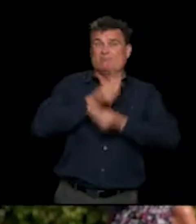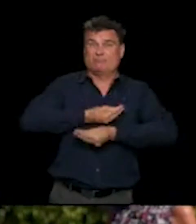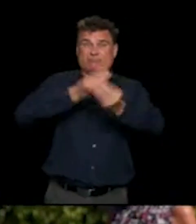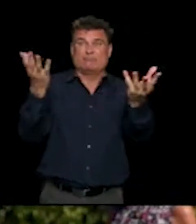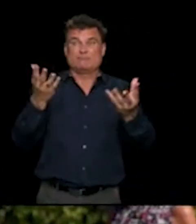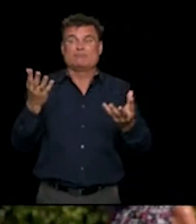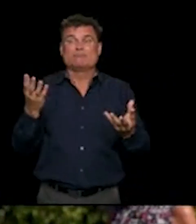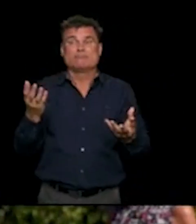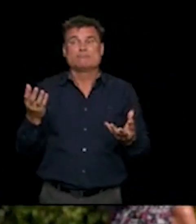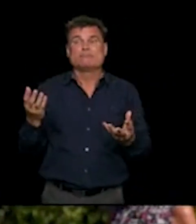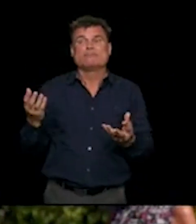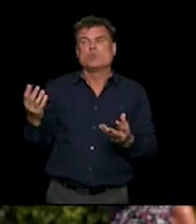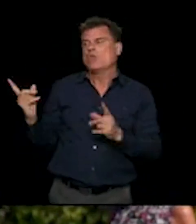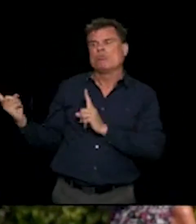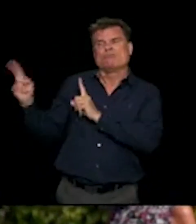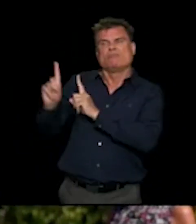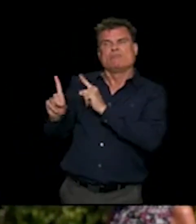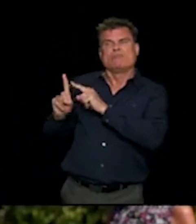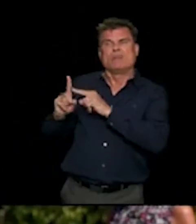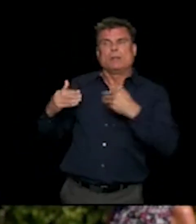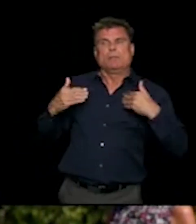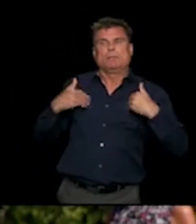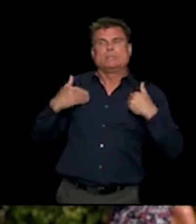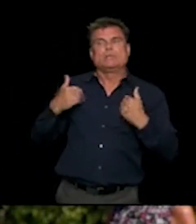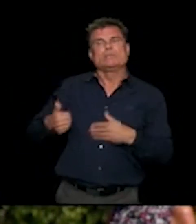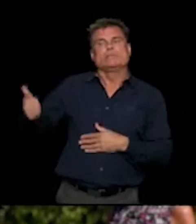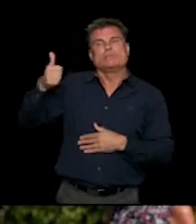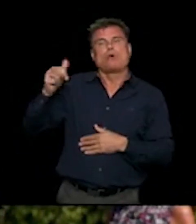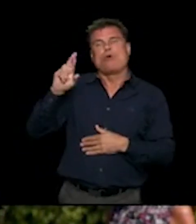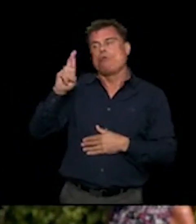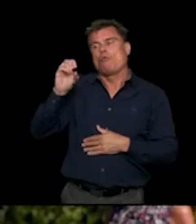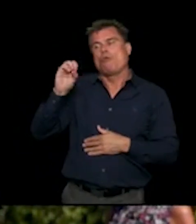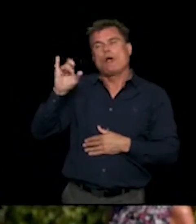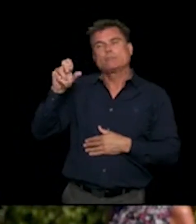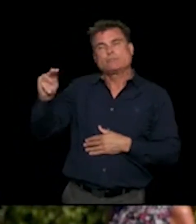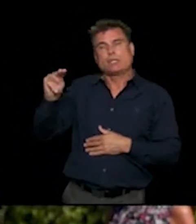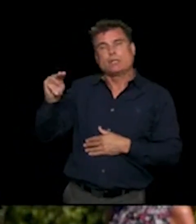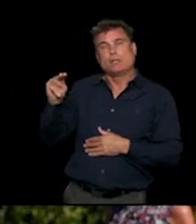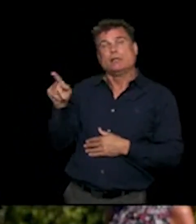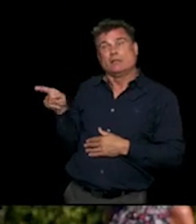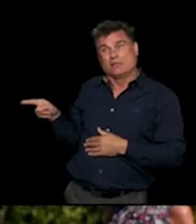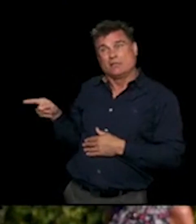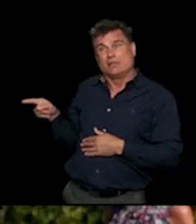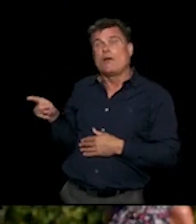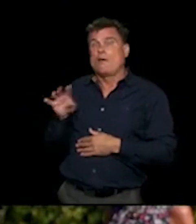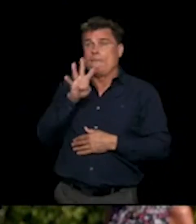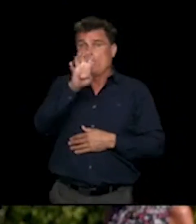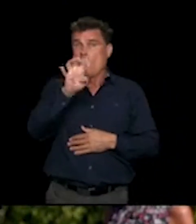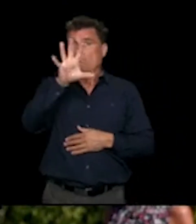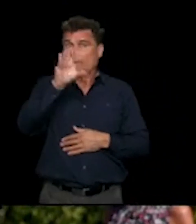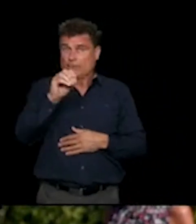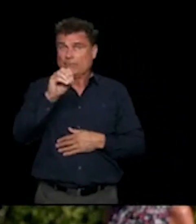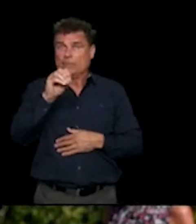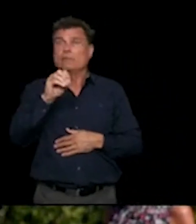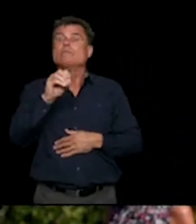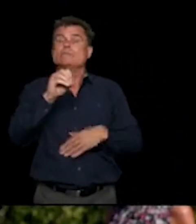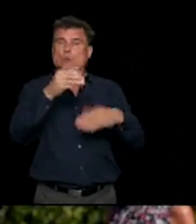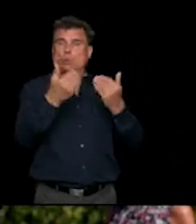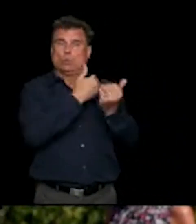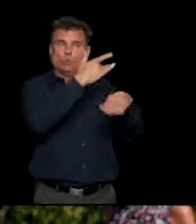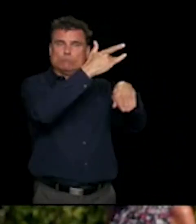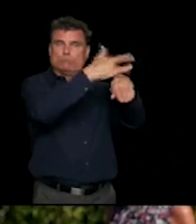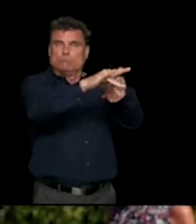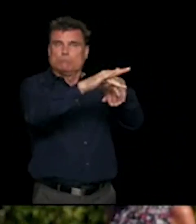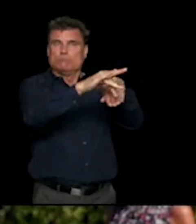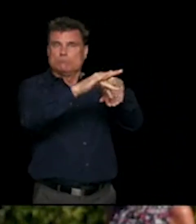Selina Robinson, that of the 450 units that will be funded by the province and the city, 100 of